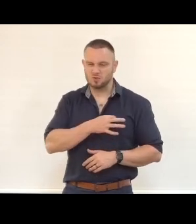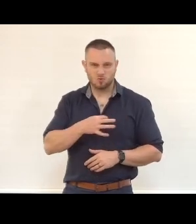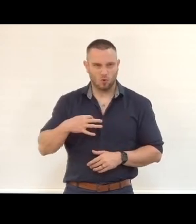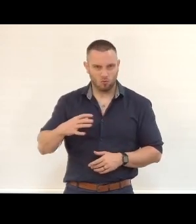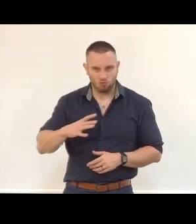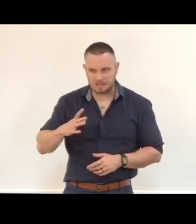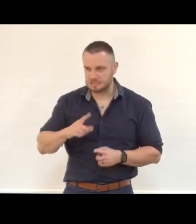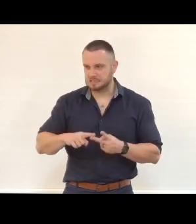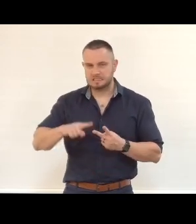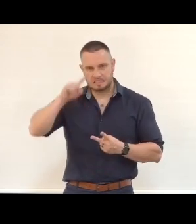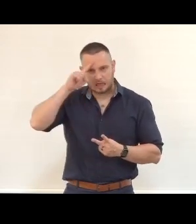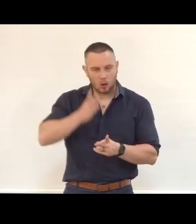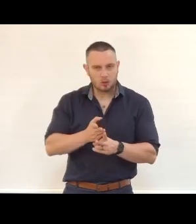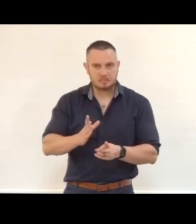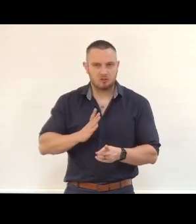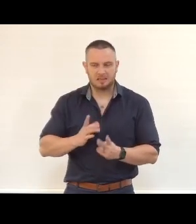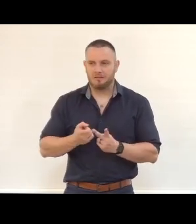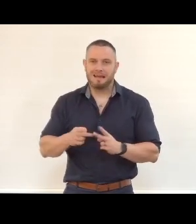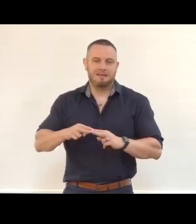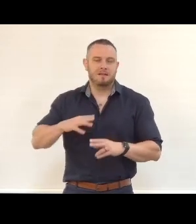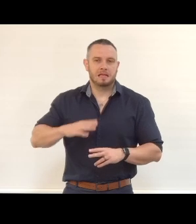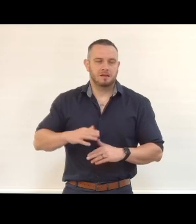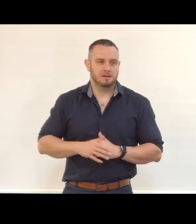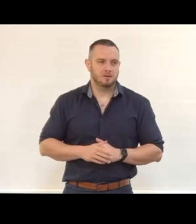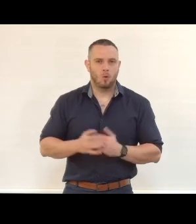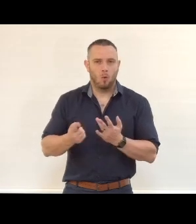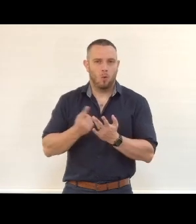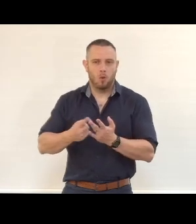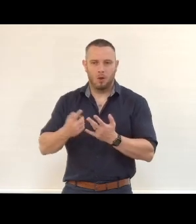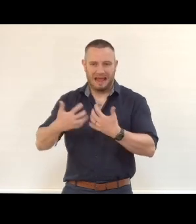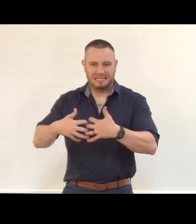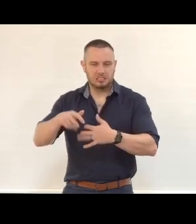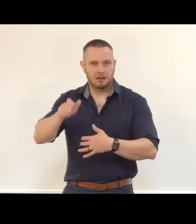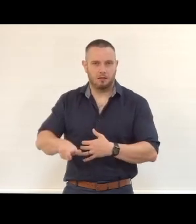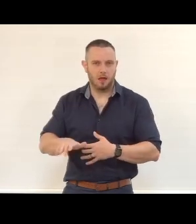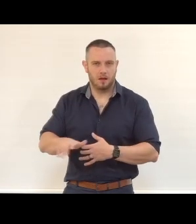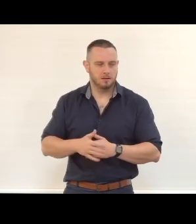was a psychologist that could be contacted, and there were a bunch of engineers that could be contacted.